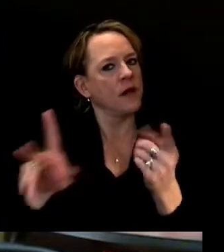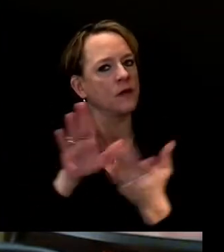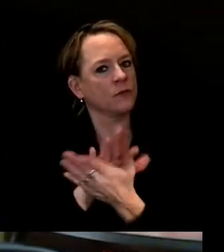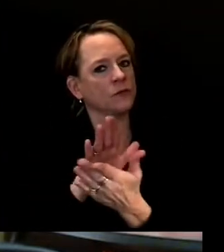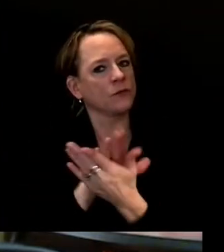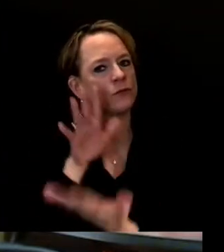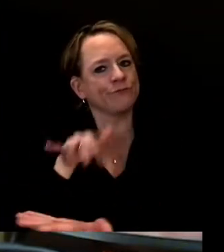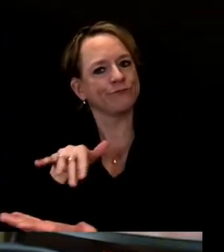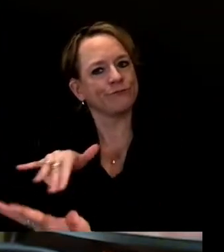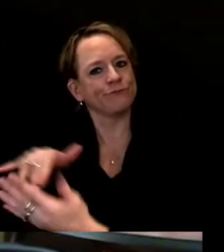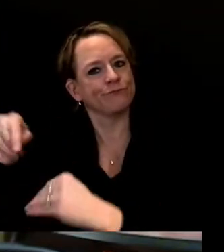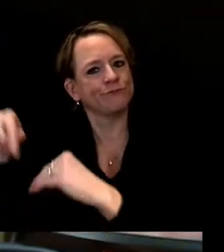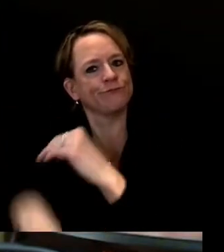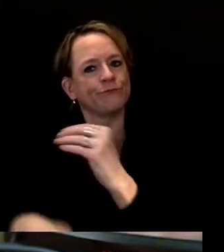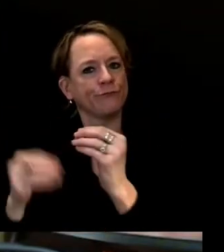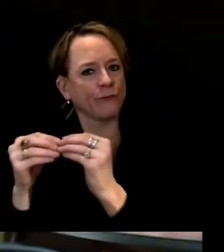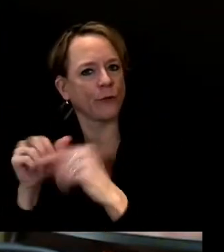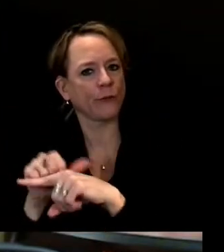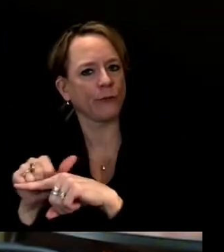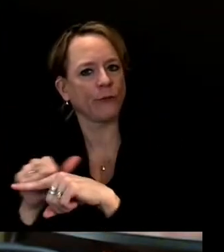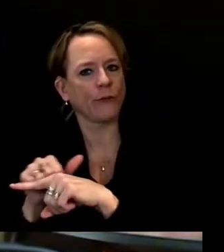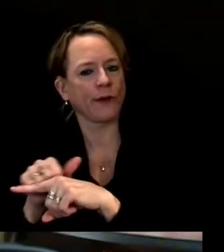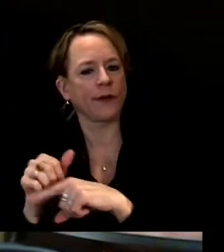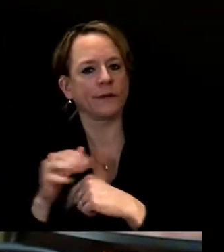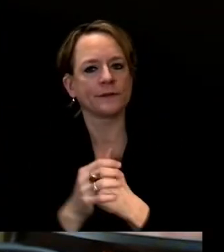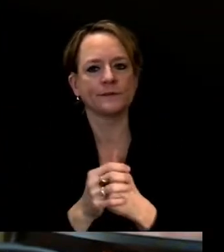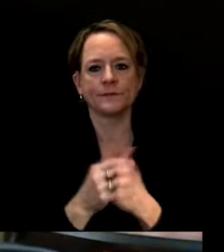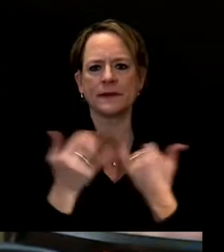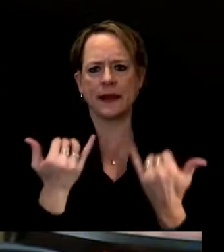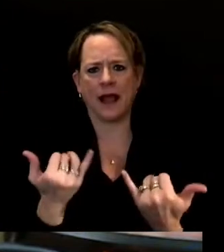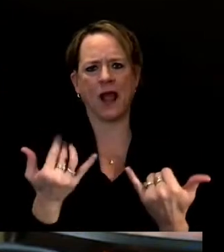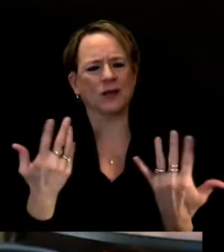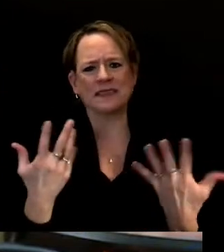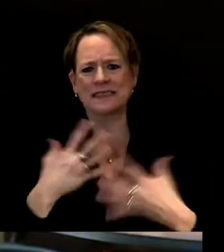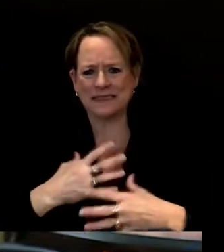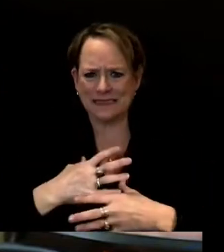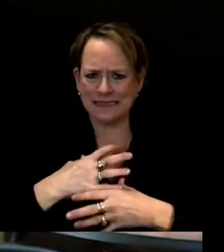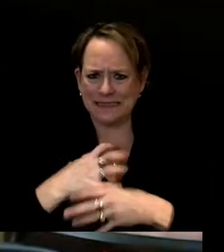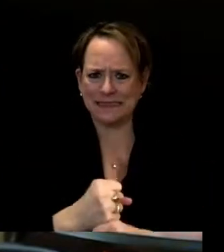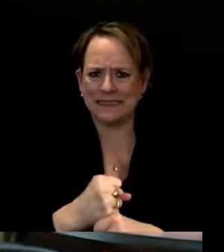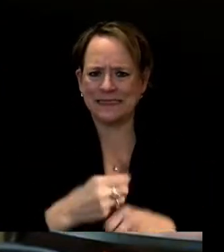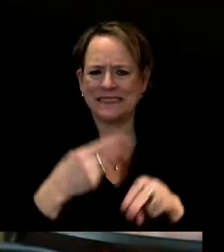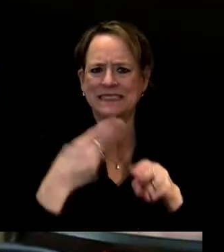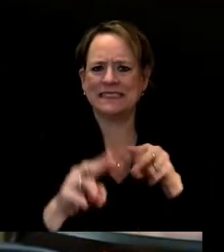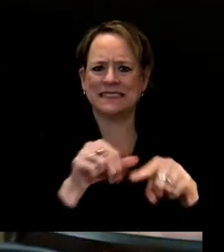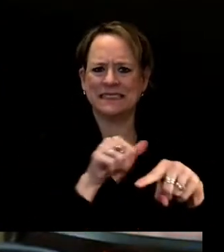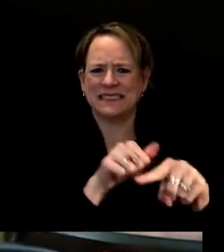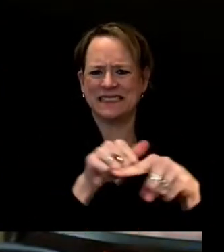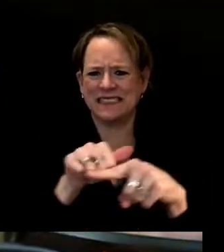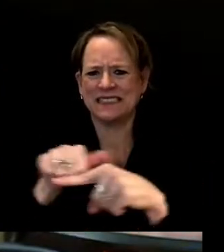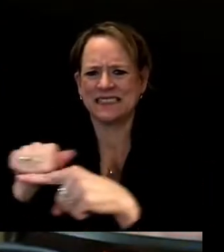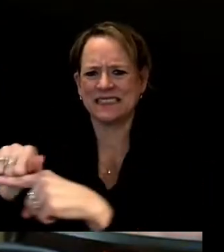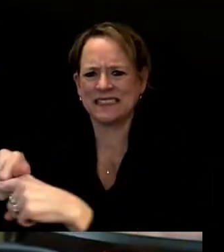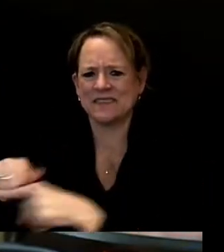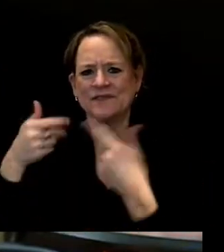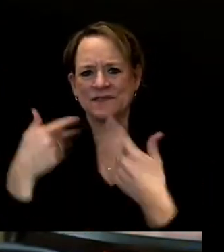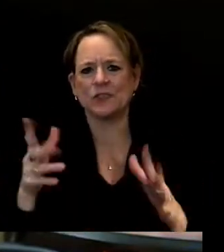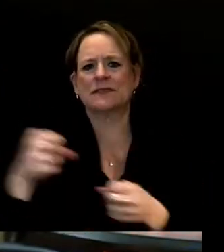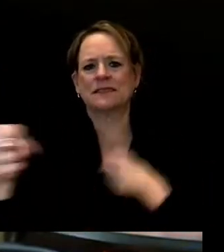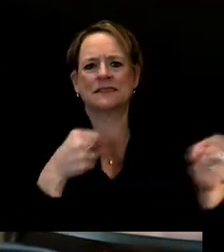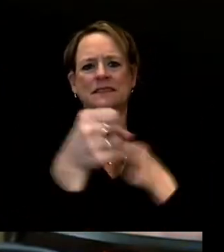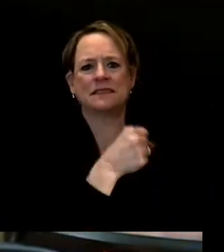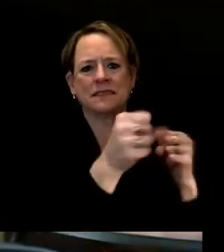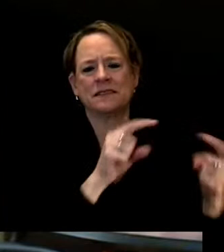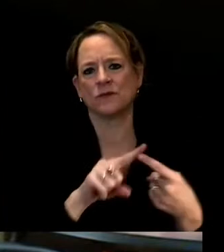out and into the field doing the work that these skilled nursing facilities need them to do, so that hospitals have more places that they